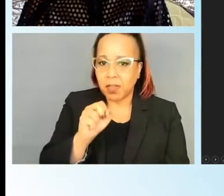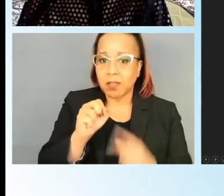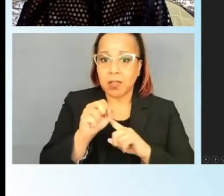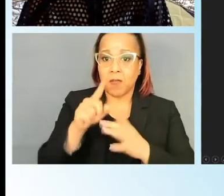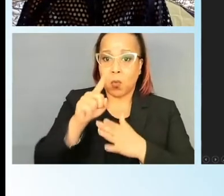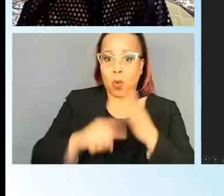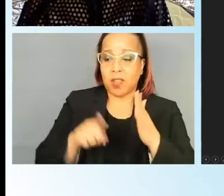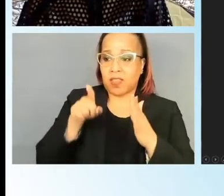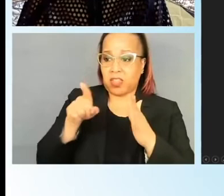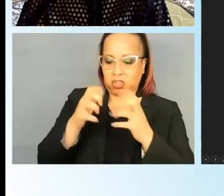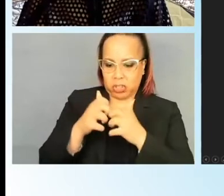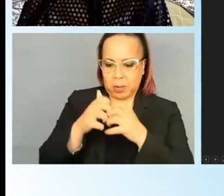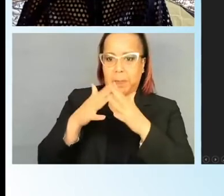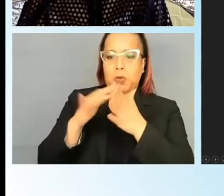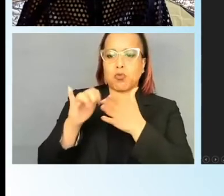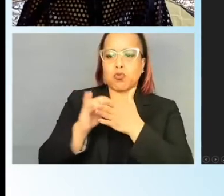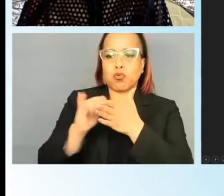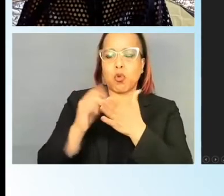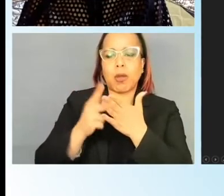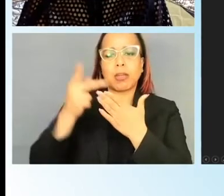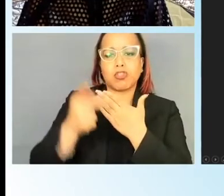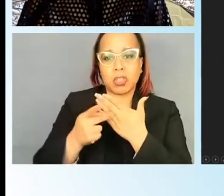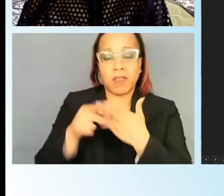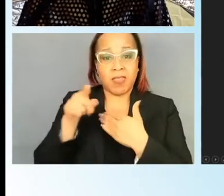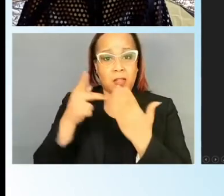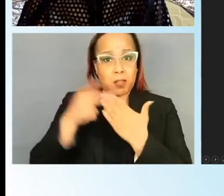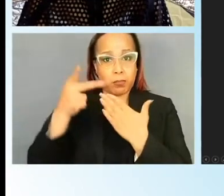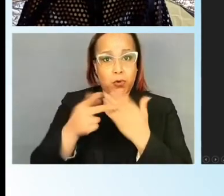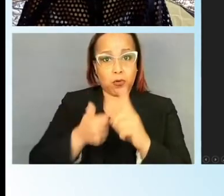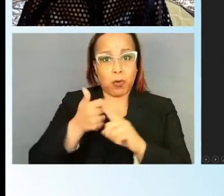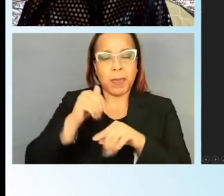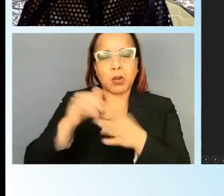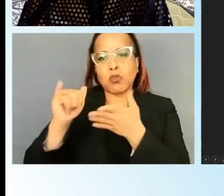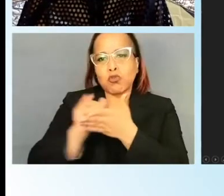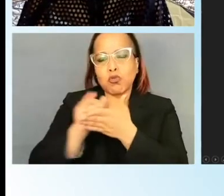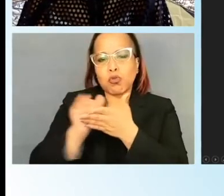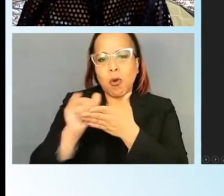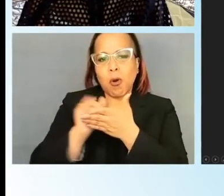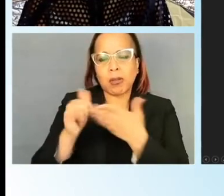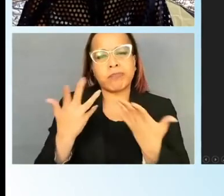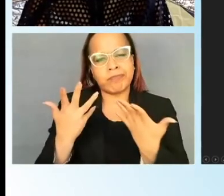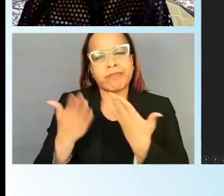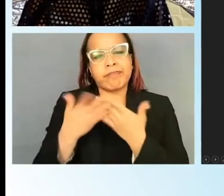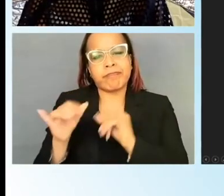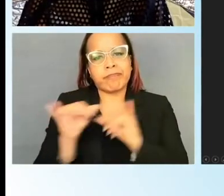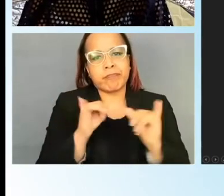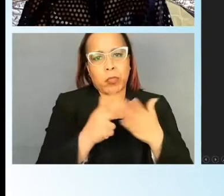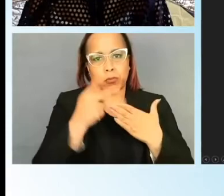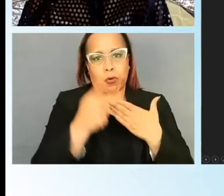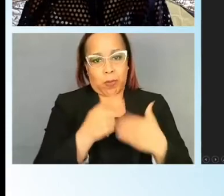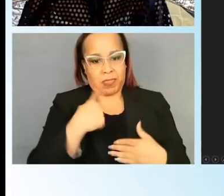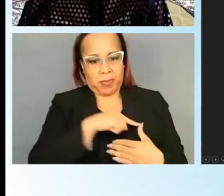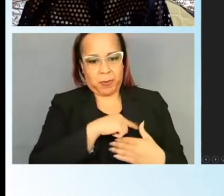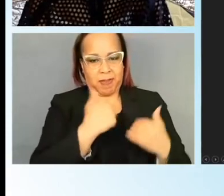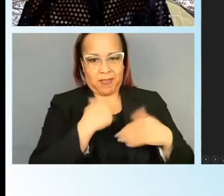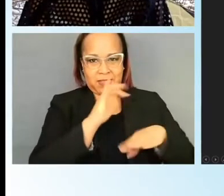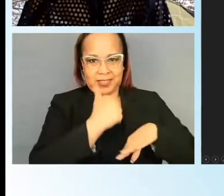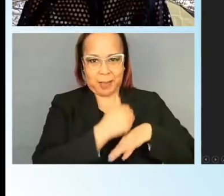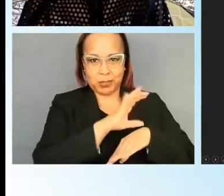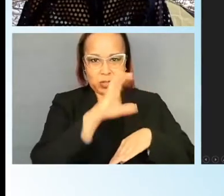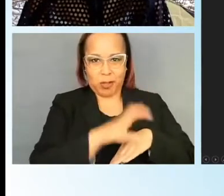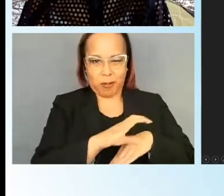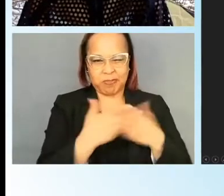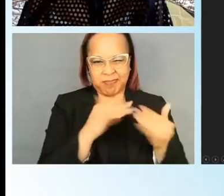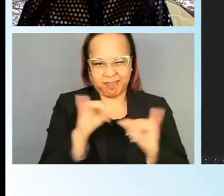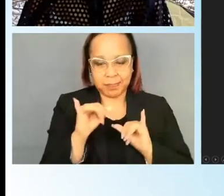Initiative, which is a program in New York, not so different from the program that we have established in Chicago,